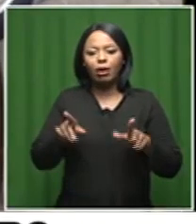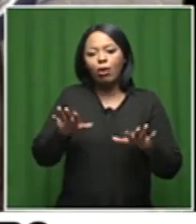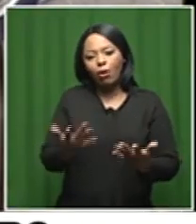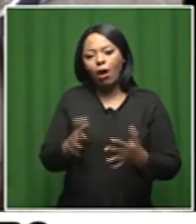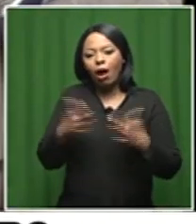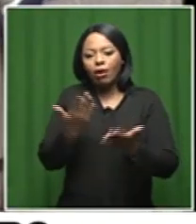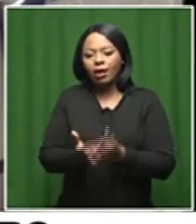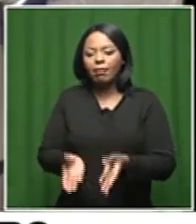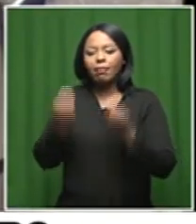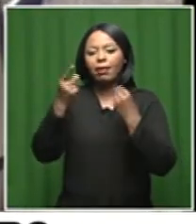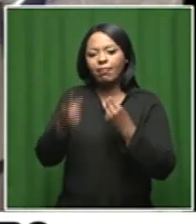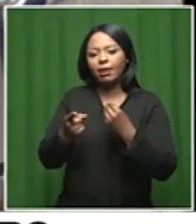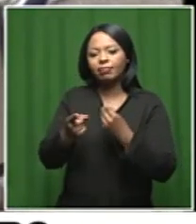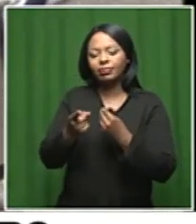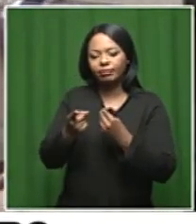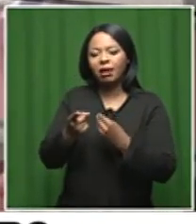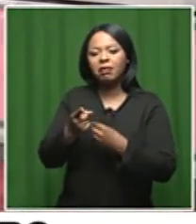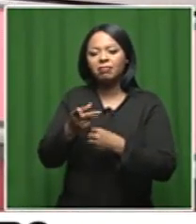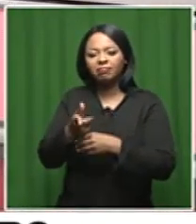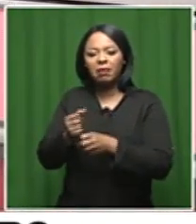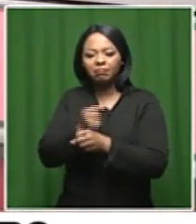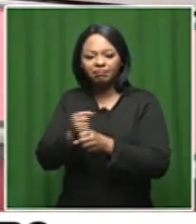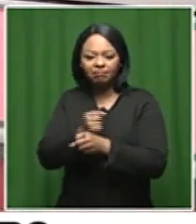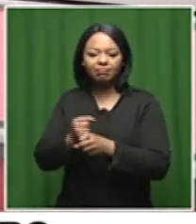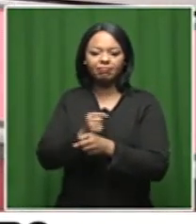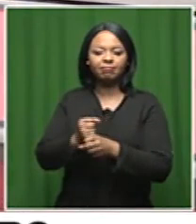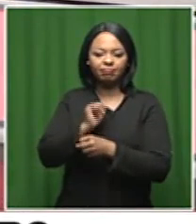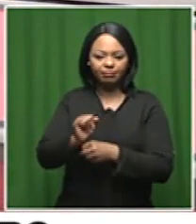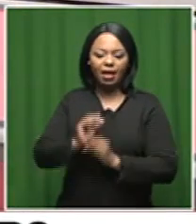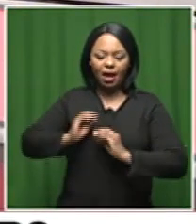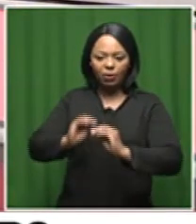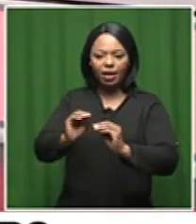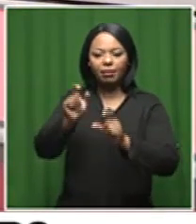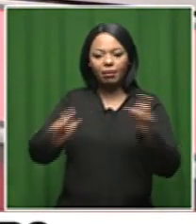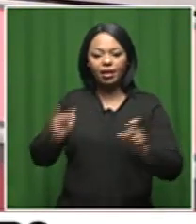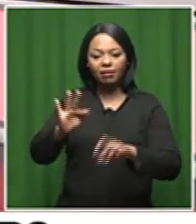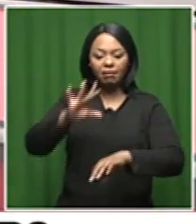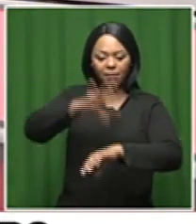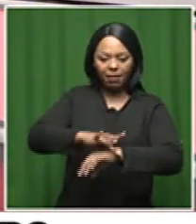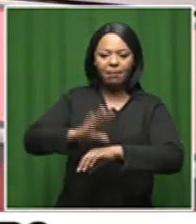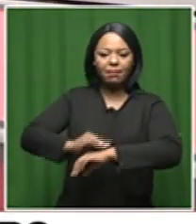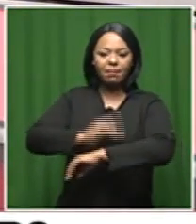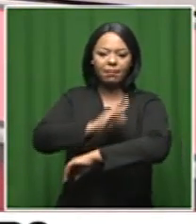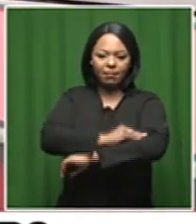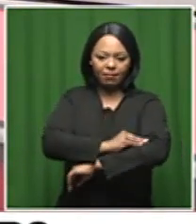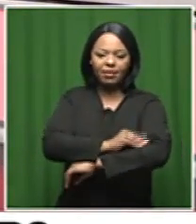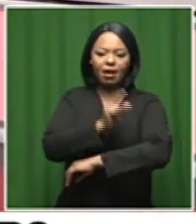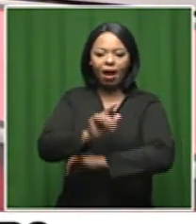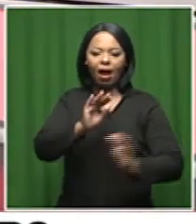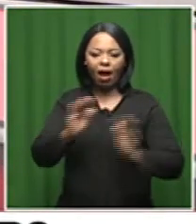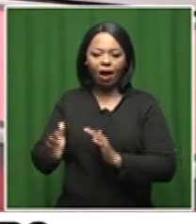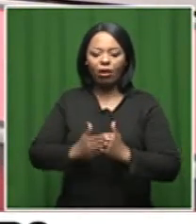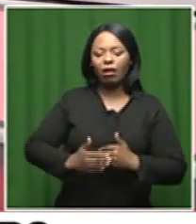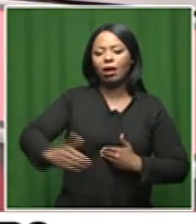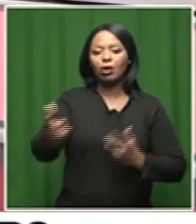actually find these cancers, to educate the public about these cancers. And once you have been diagnosed with these cancers, what is actually done, you know, from the